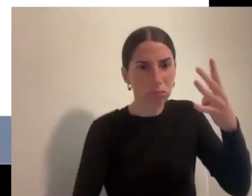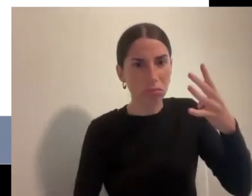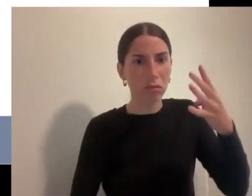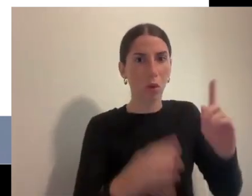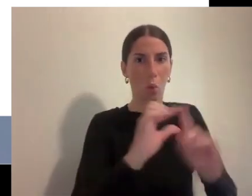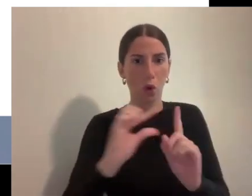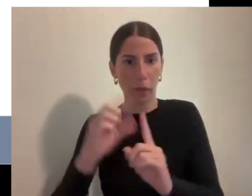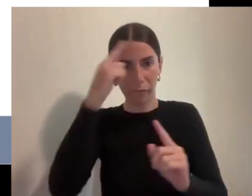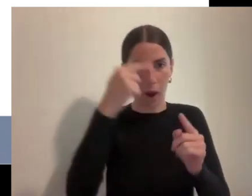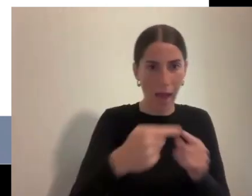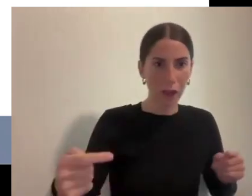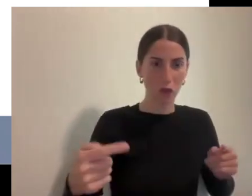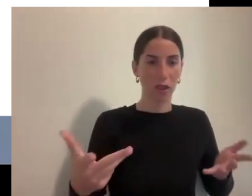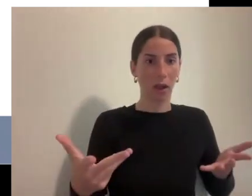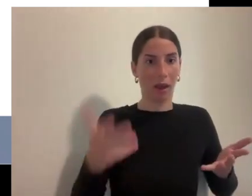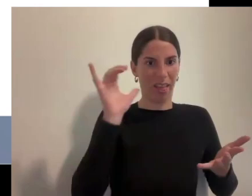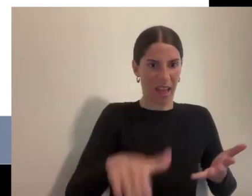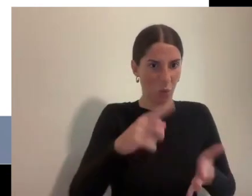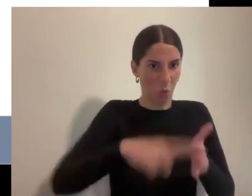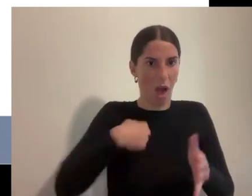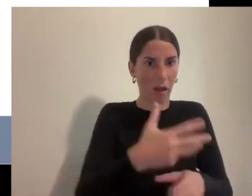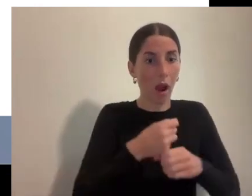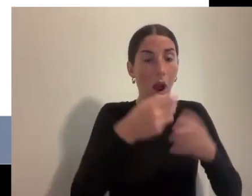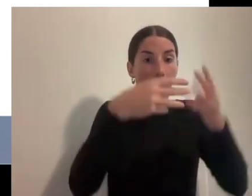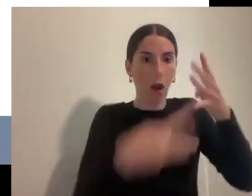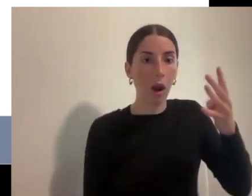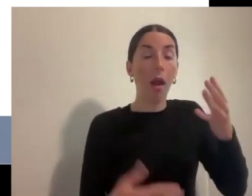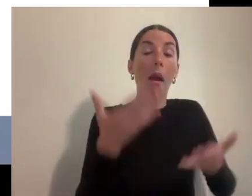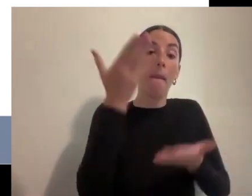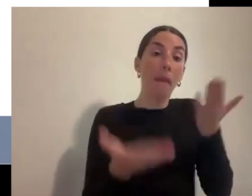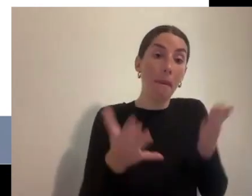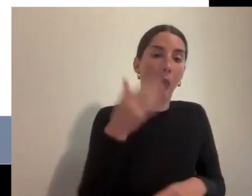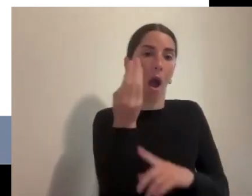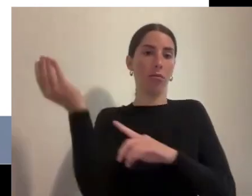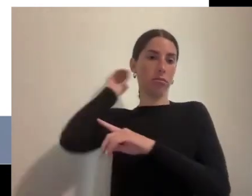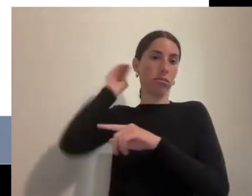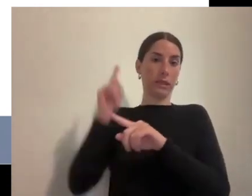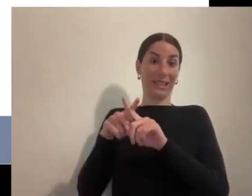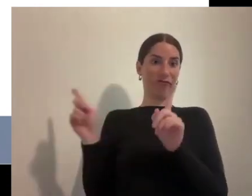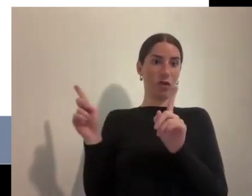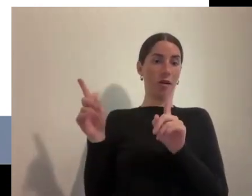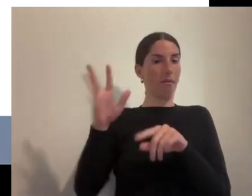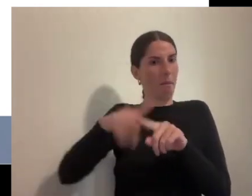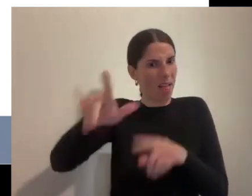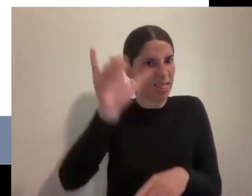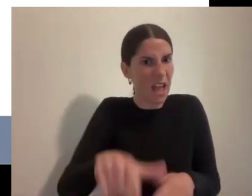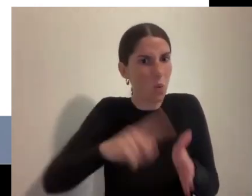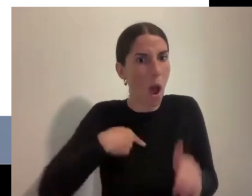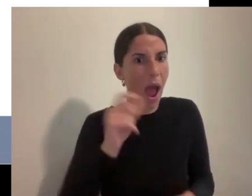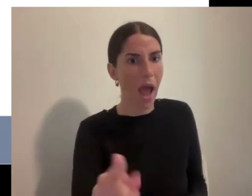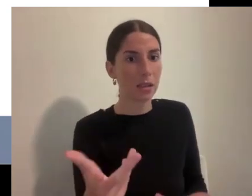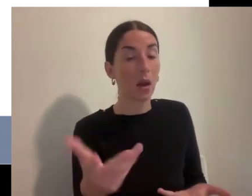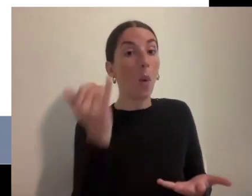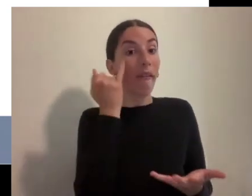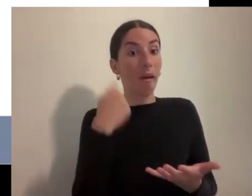glossary of allergy terms. Maybe this is not what I had in mind, but that's what I asked for. So if I feel frustrated after getting